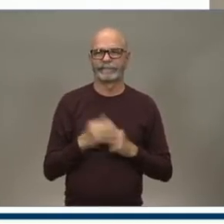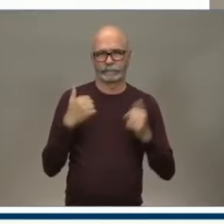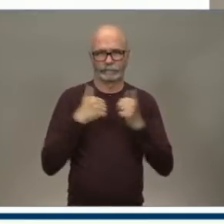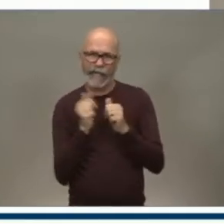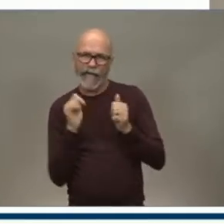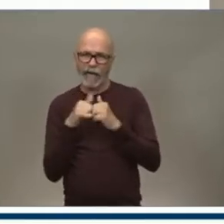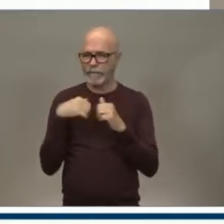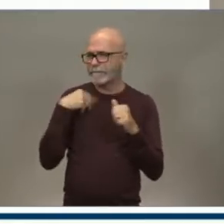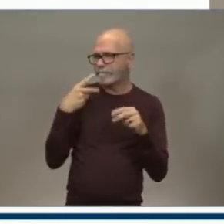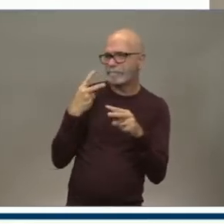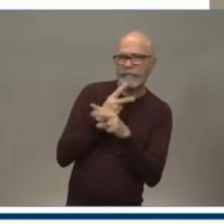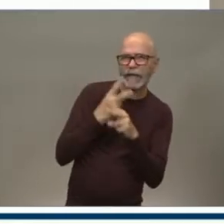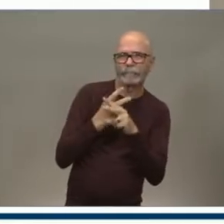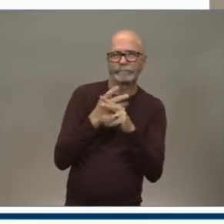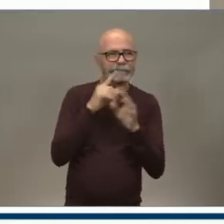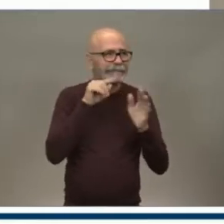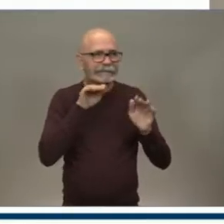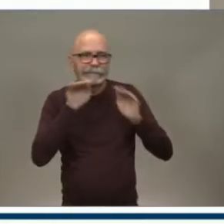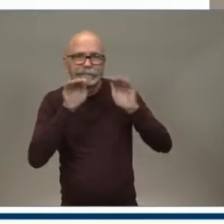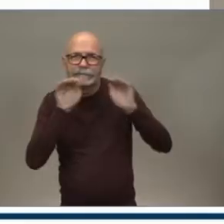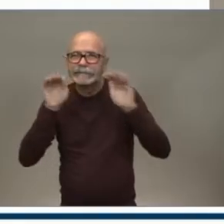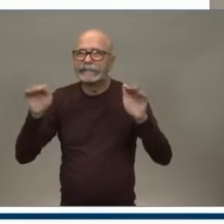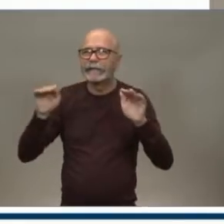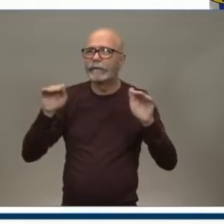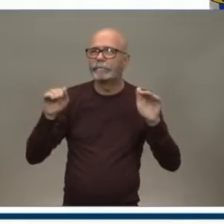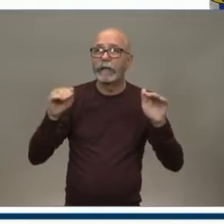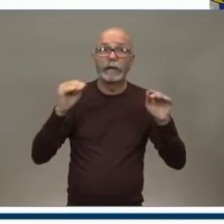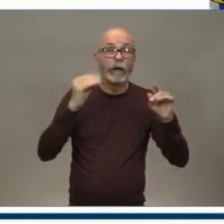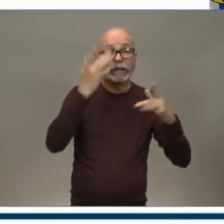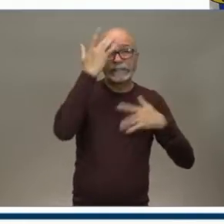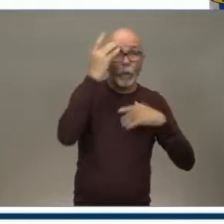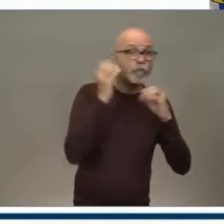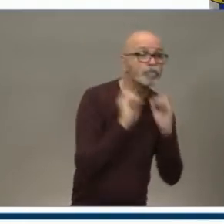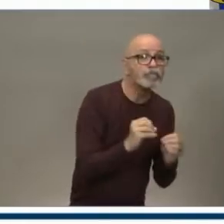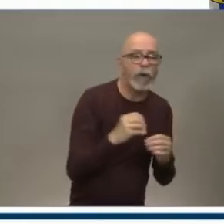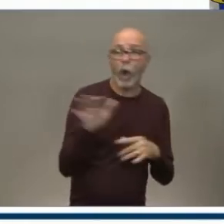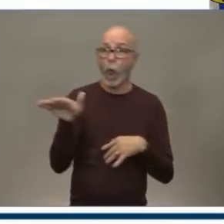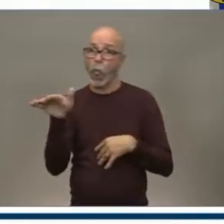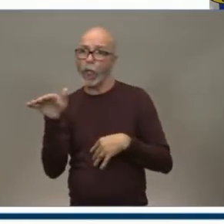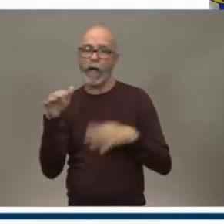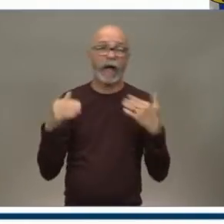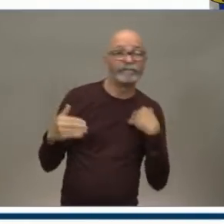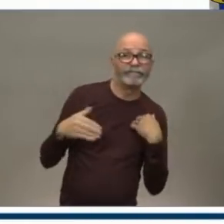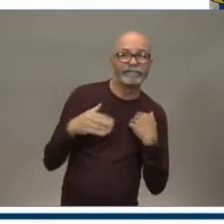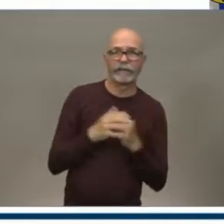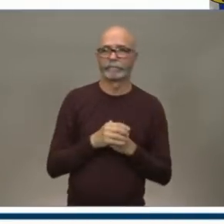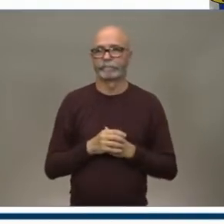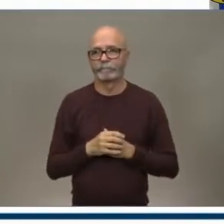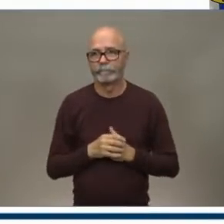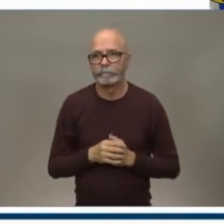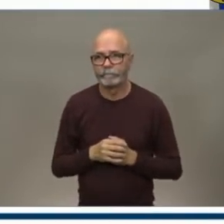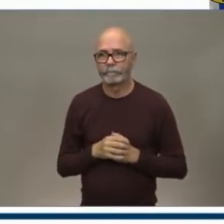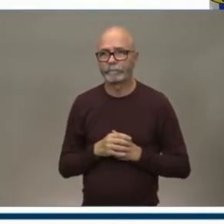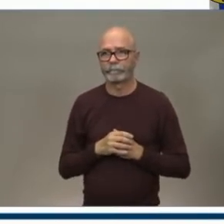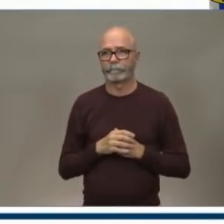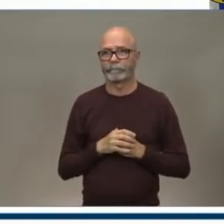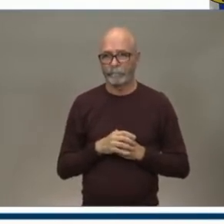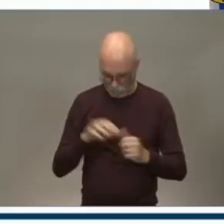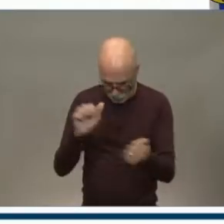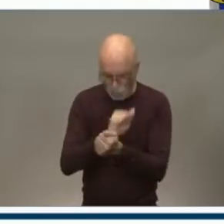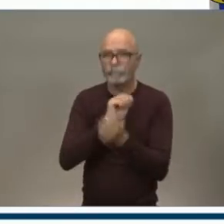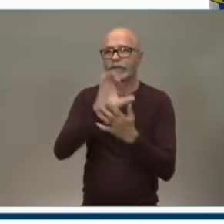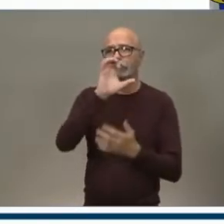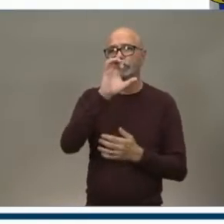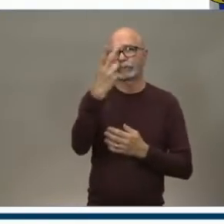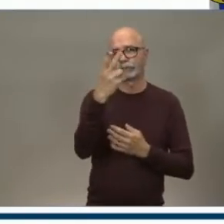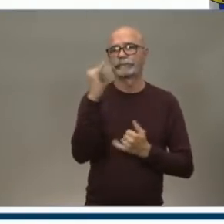actively looking at that as well. Next question will go to Andrew Rankin with the Chronicle Herald. You did speak today